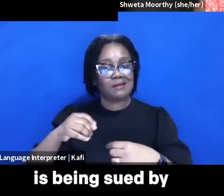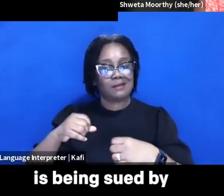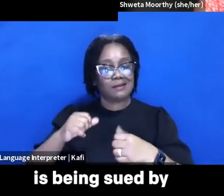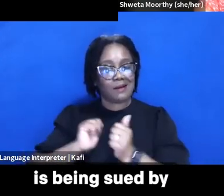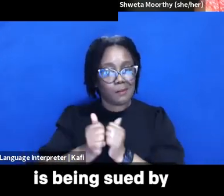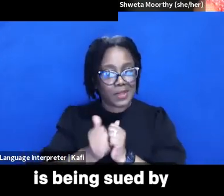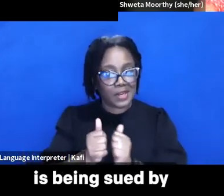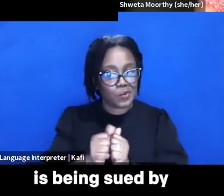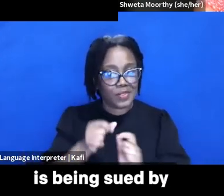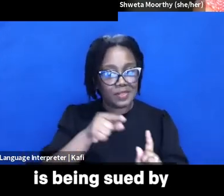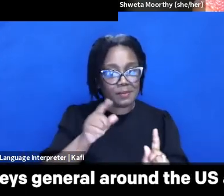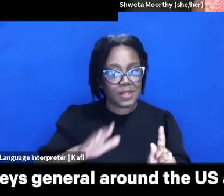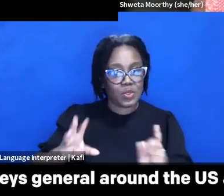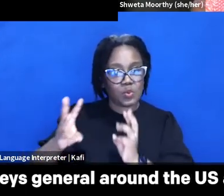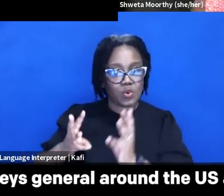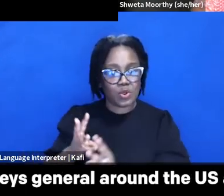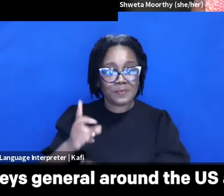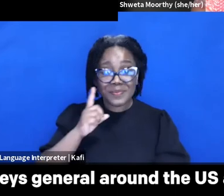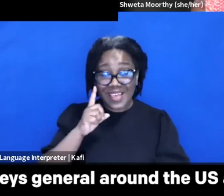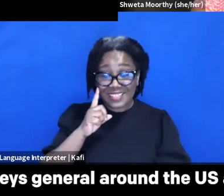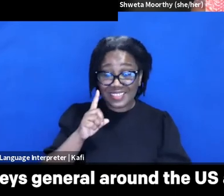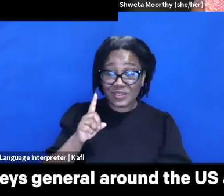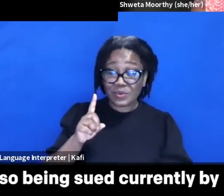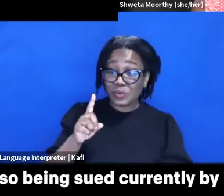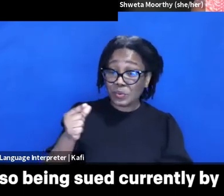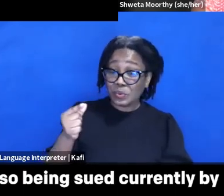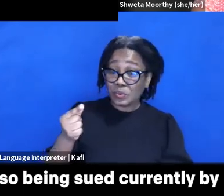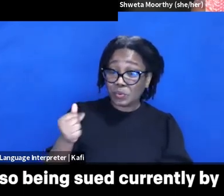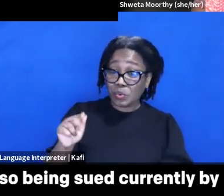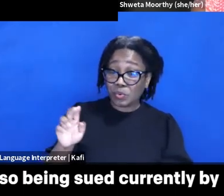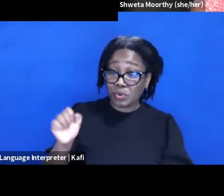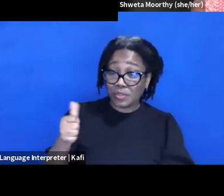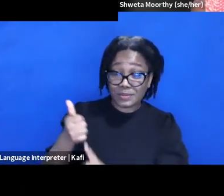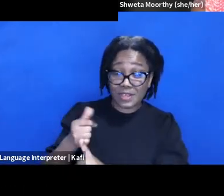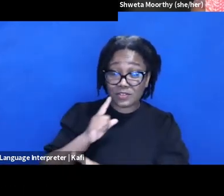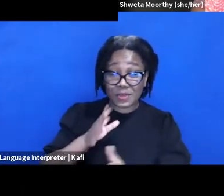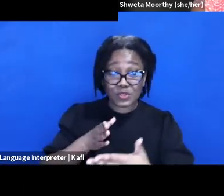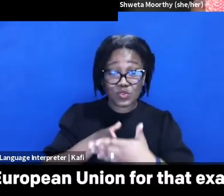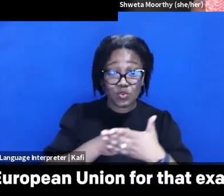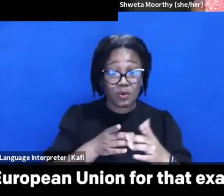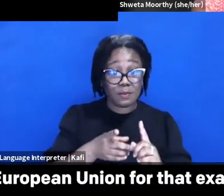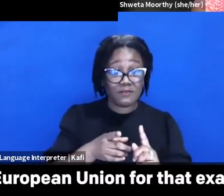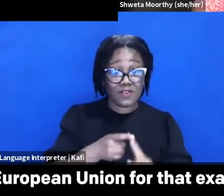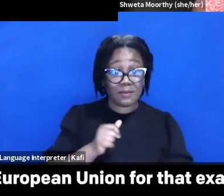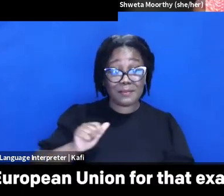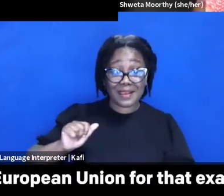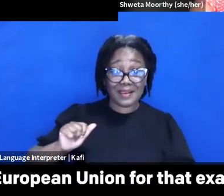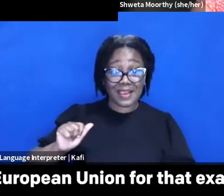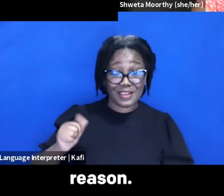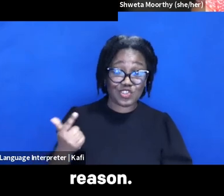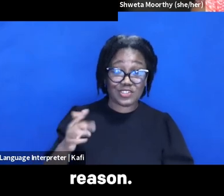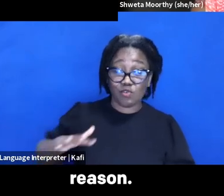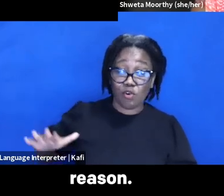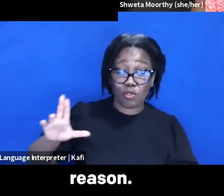being sued by attorneys general around the US and also being sued currently by the European Union for that